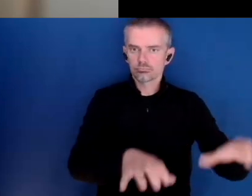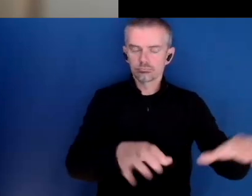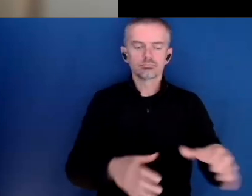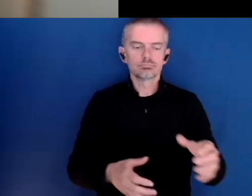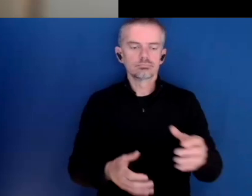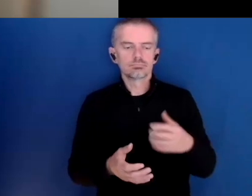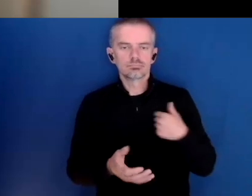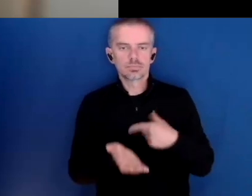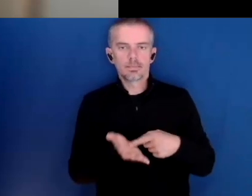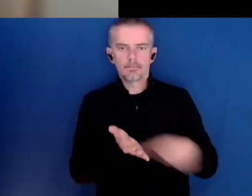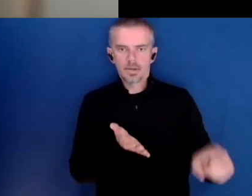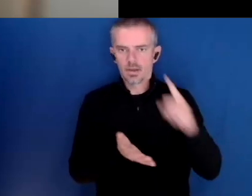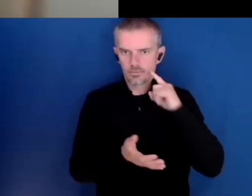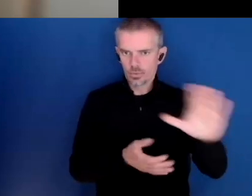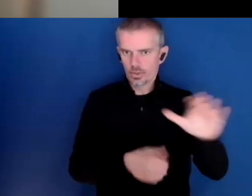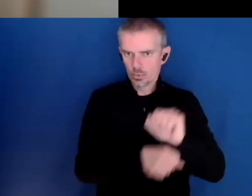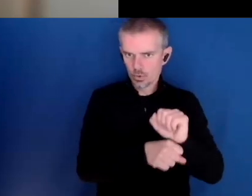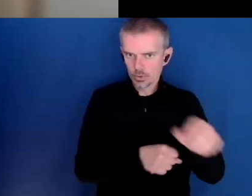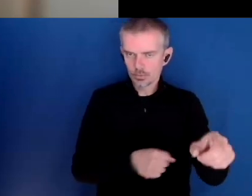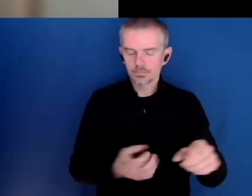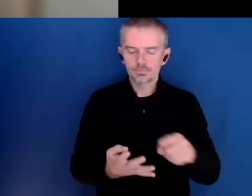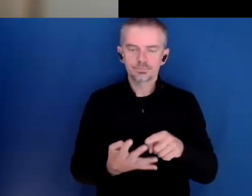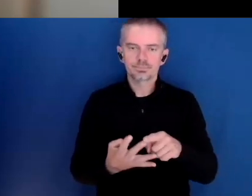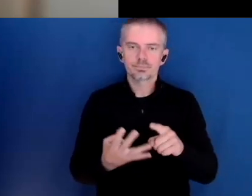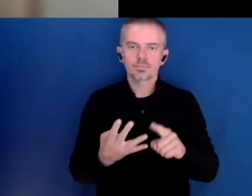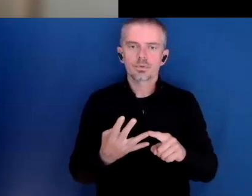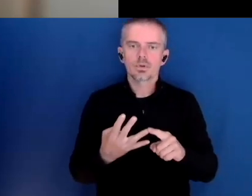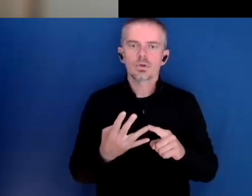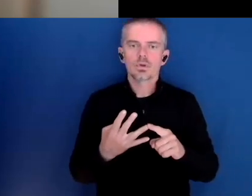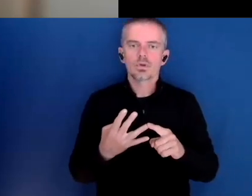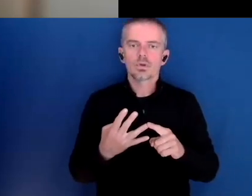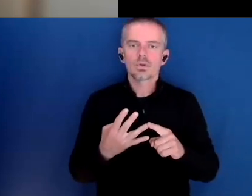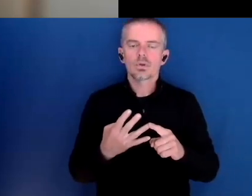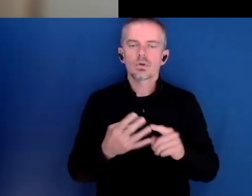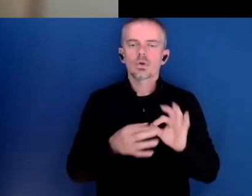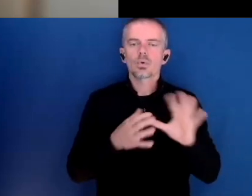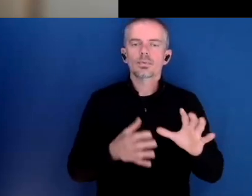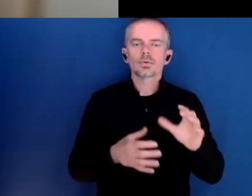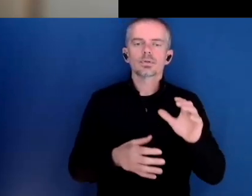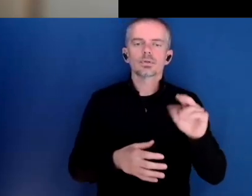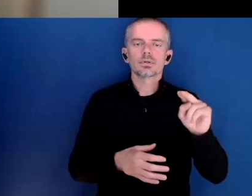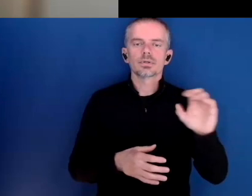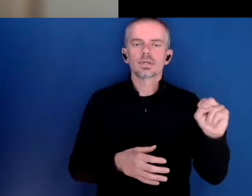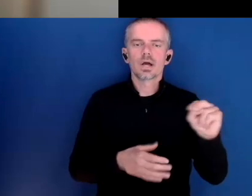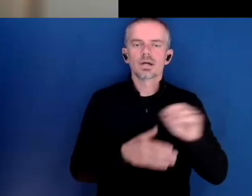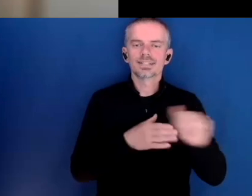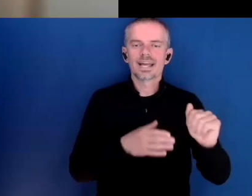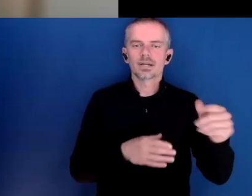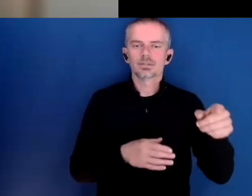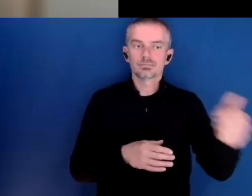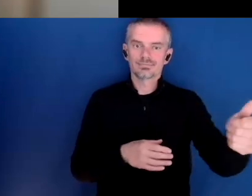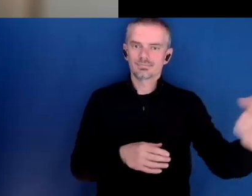work to be performed. And then the cooperator non-cash contributions, which